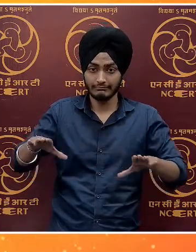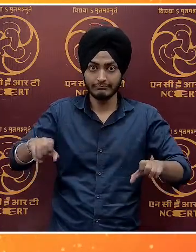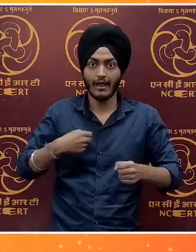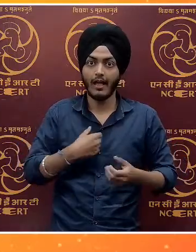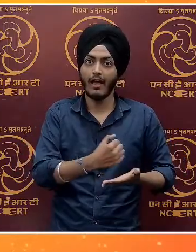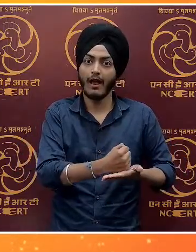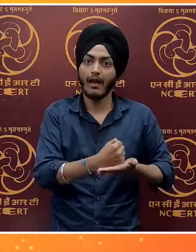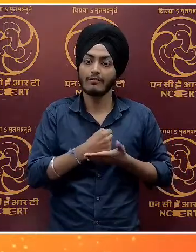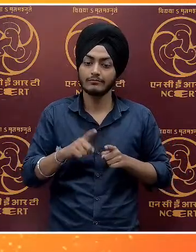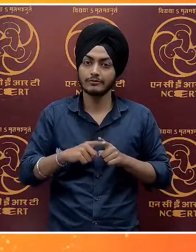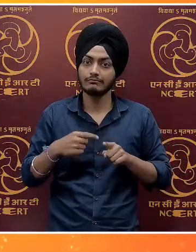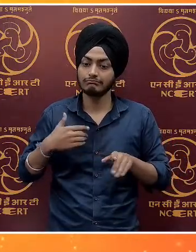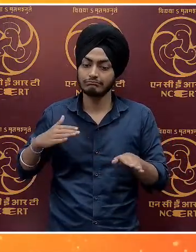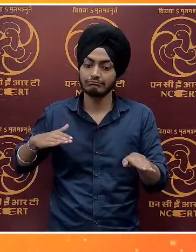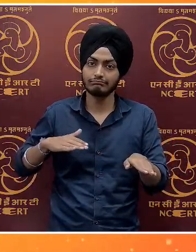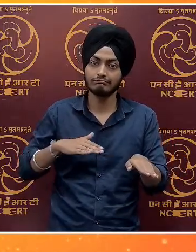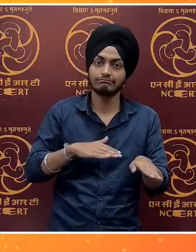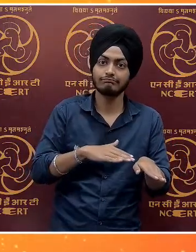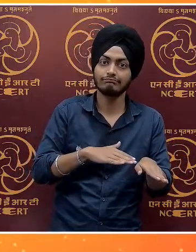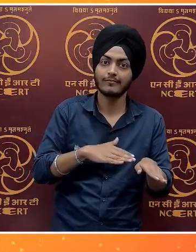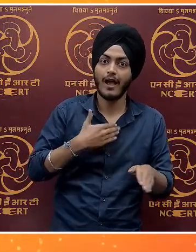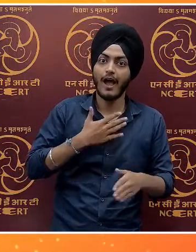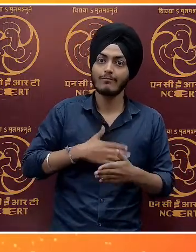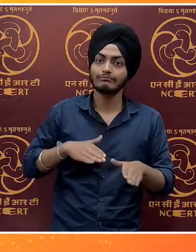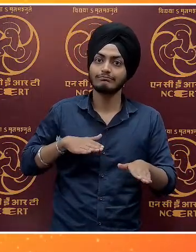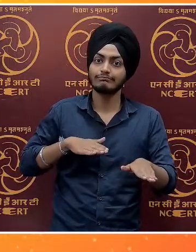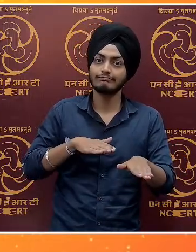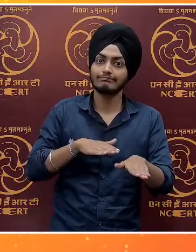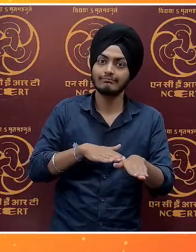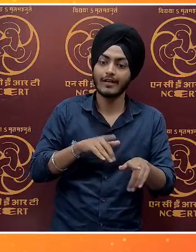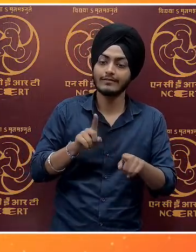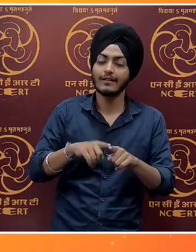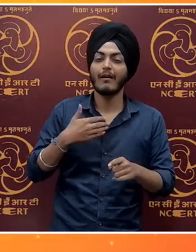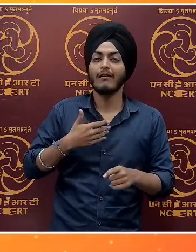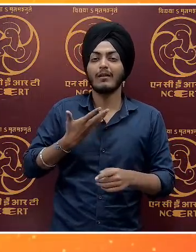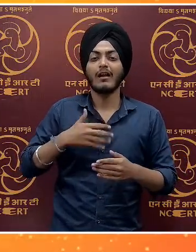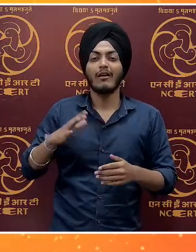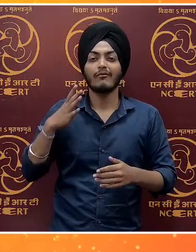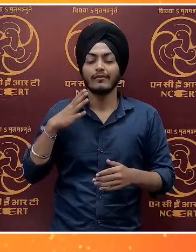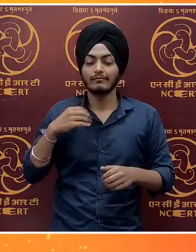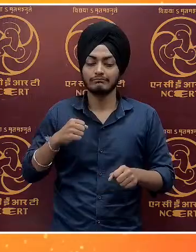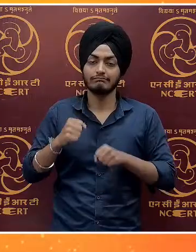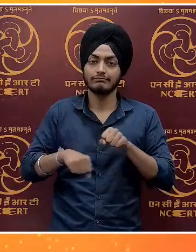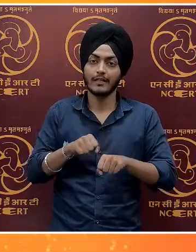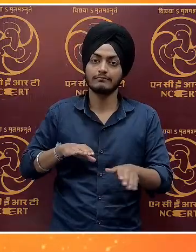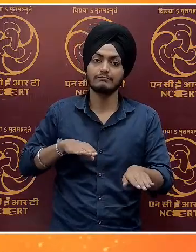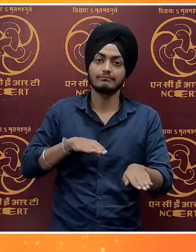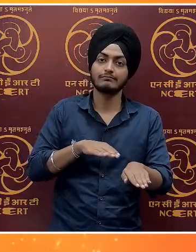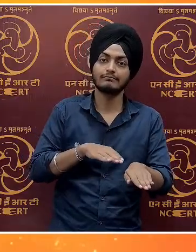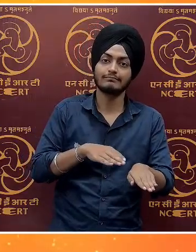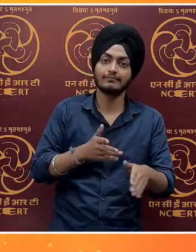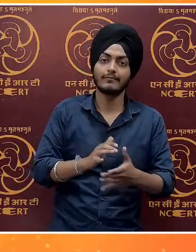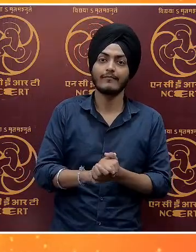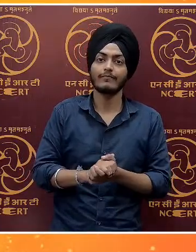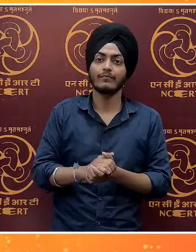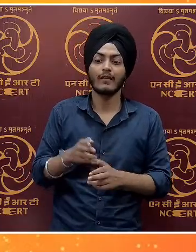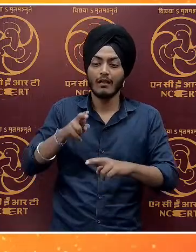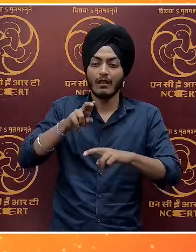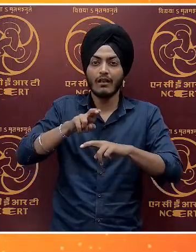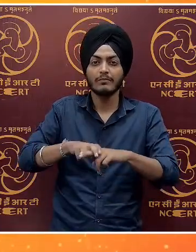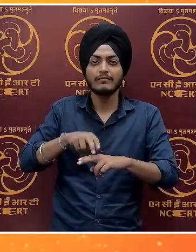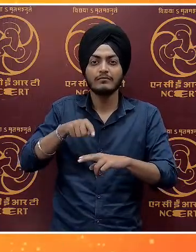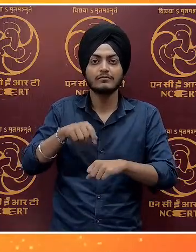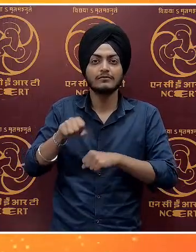bicycle if something comes in the front, or even if I have to pause the ride. Yes. And what's the purpose of having seat?